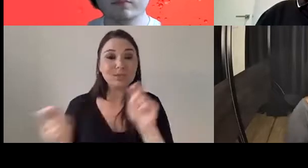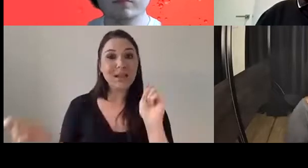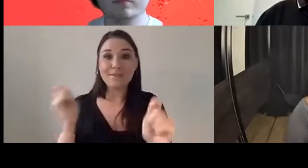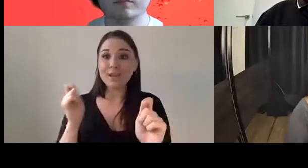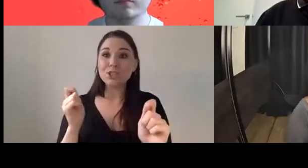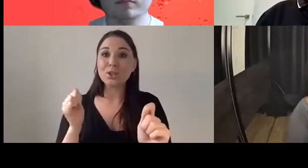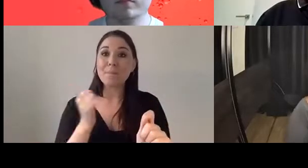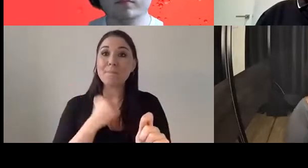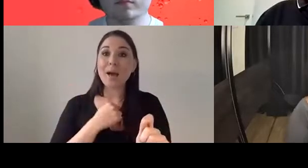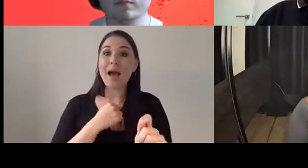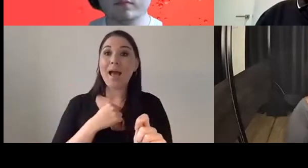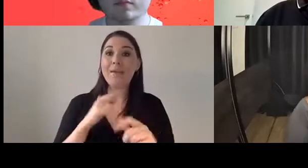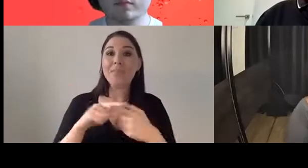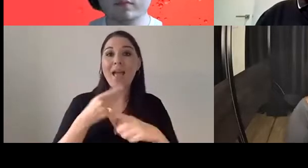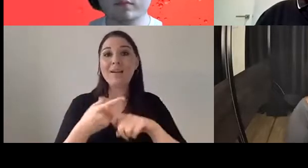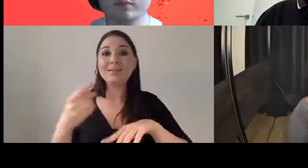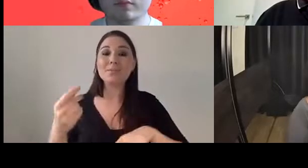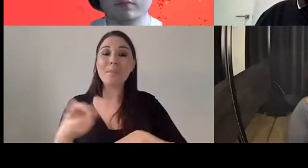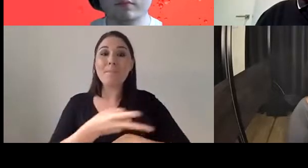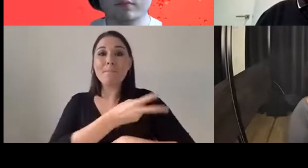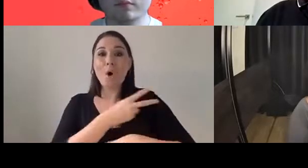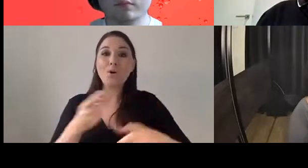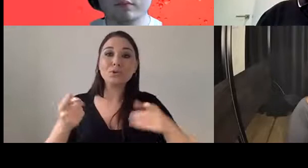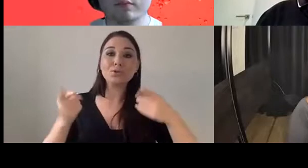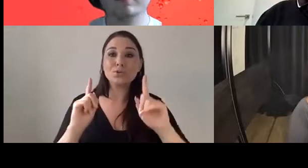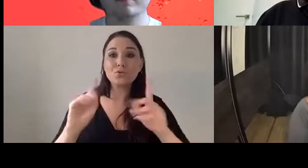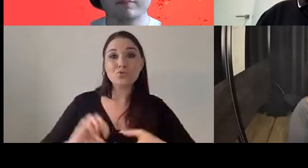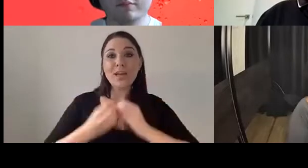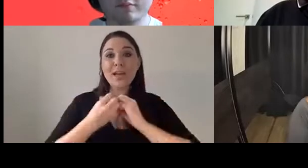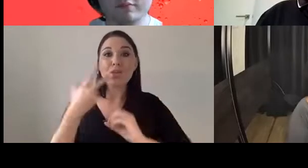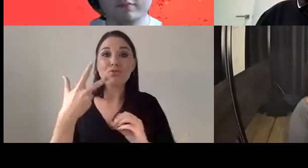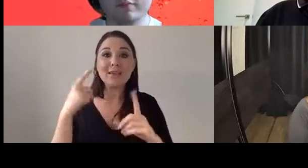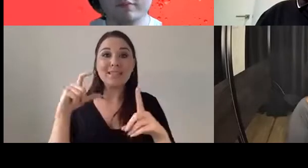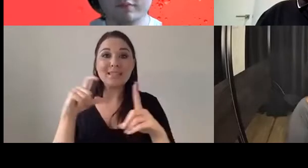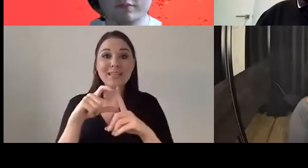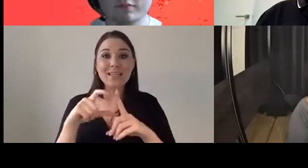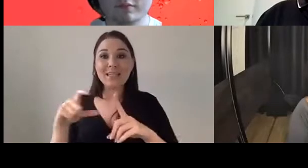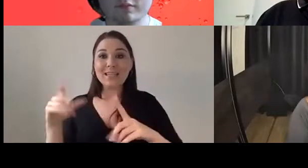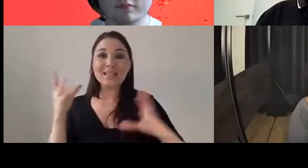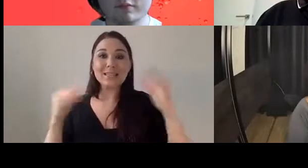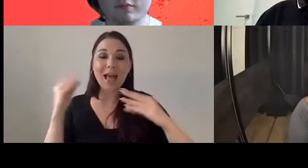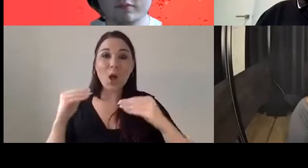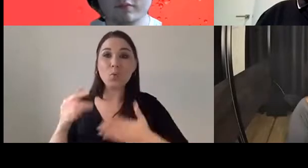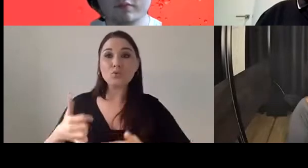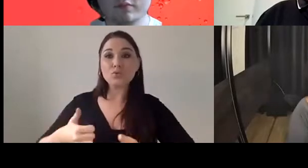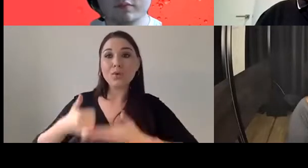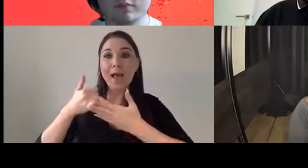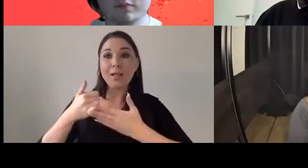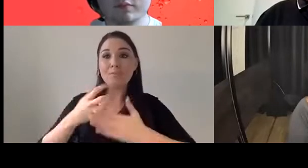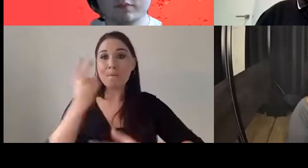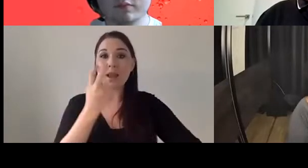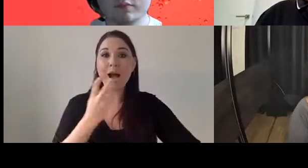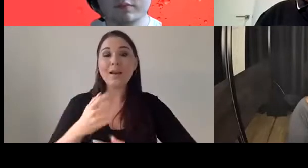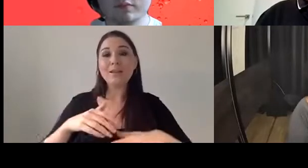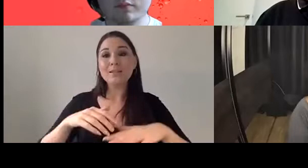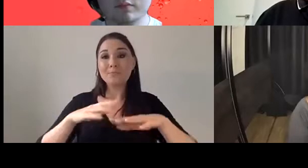My ex-boss at the BBC created 3D sound to help, like an app to help blind children